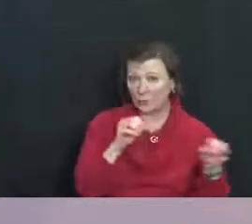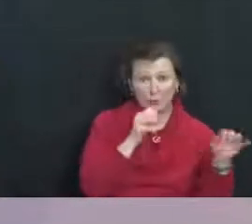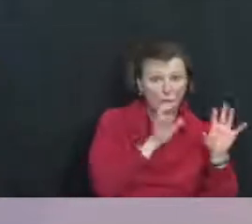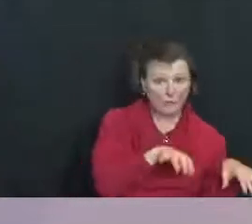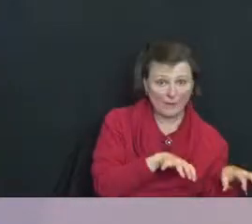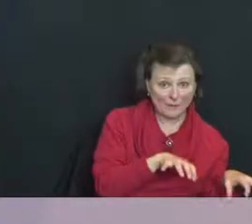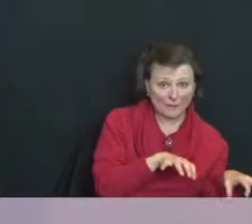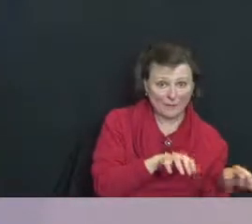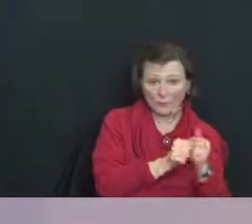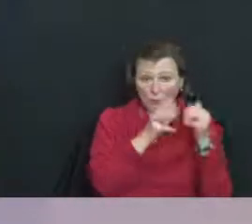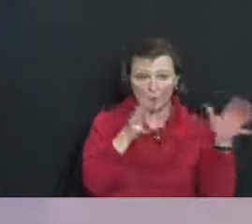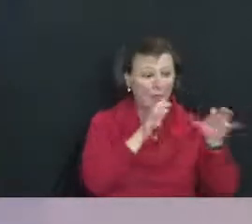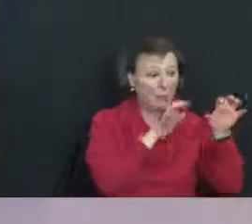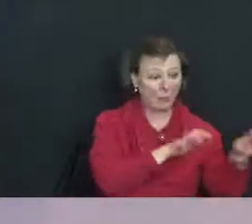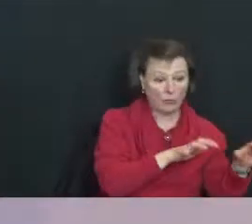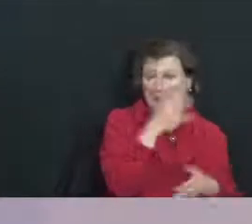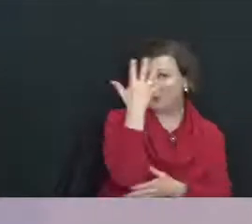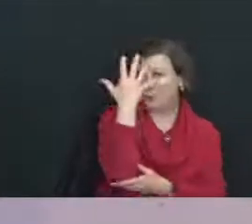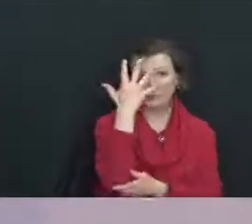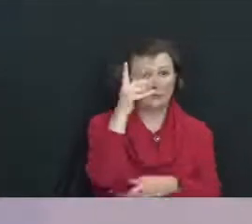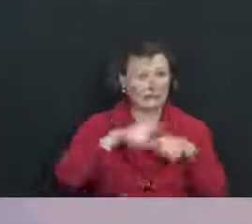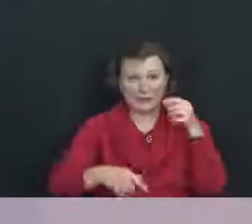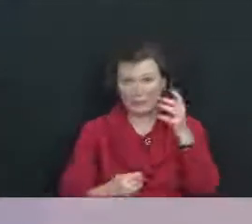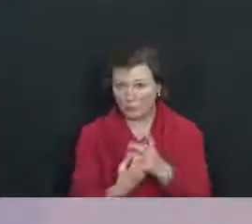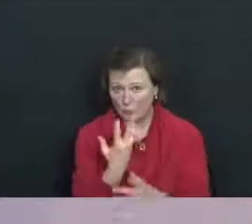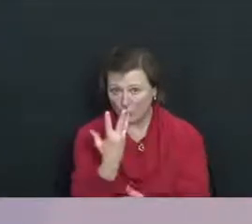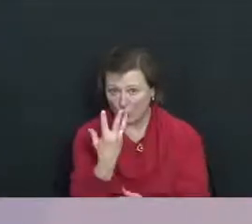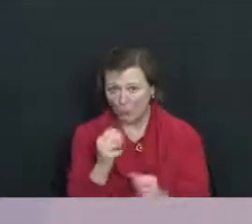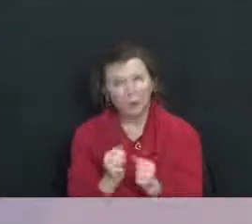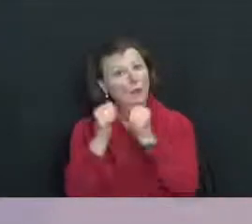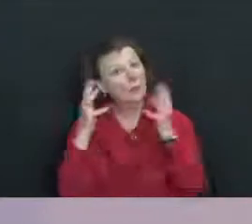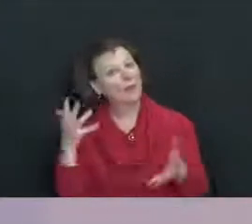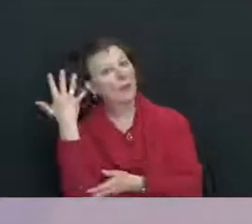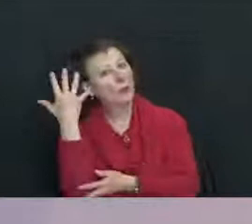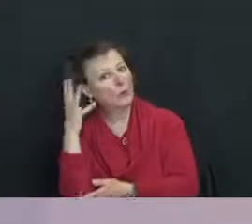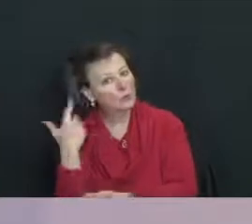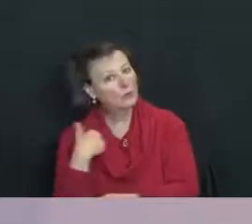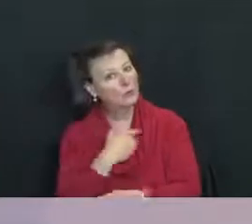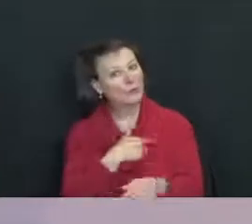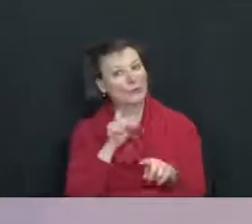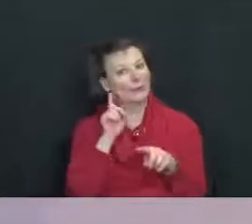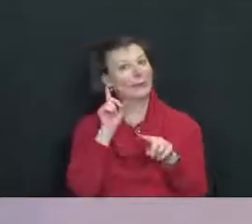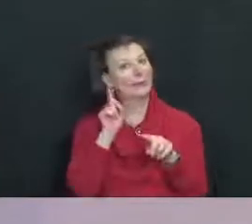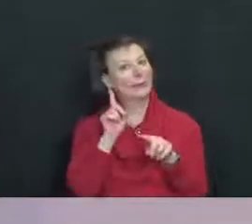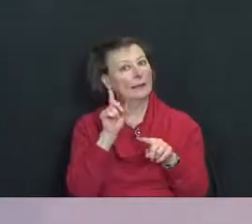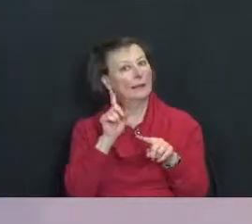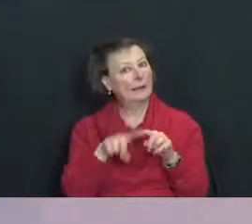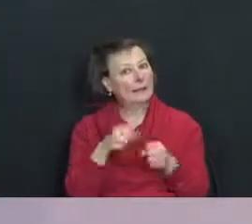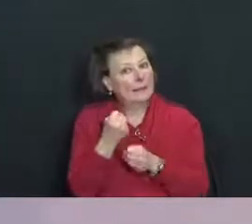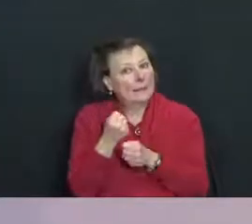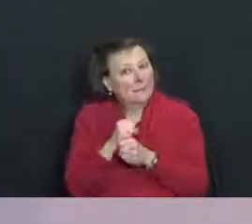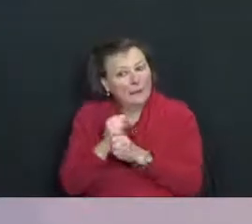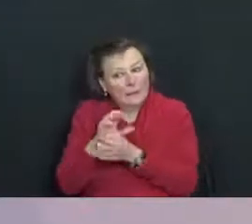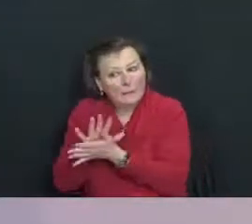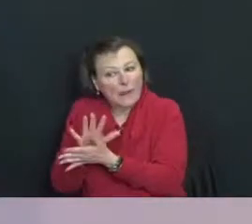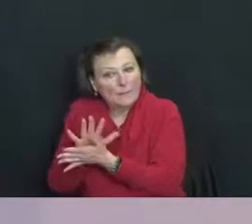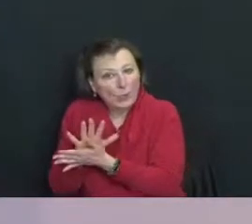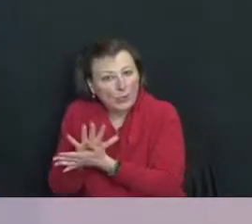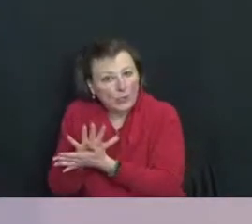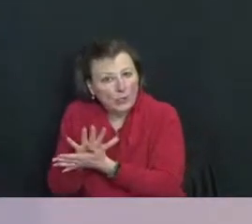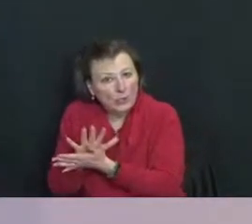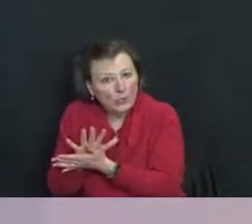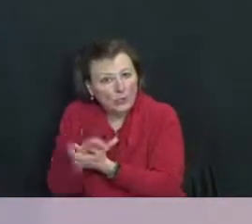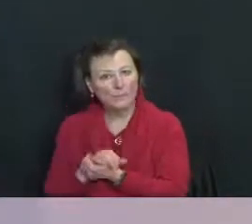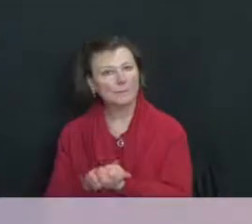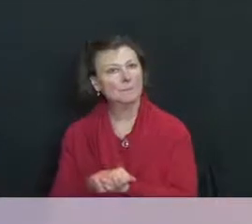rain, the trees cannot grow. And without trees, we cannot make paper.